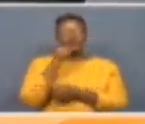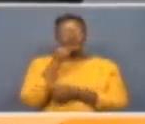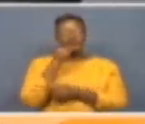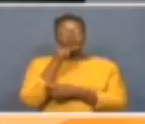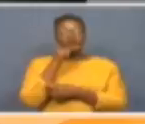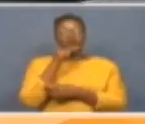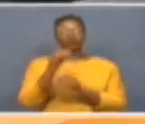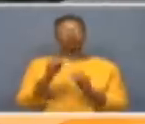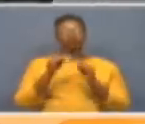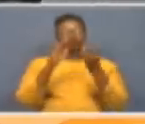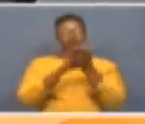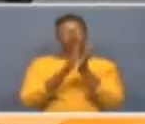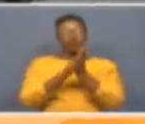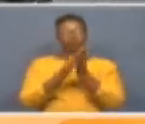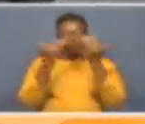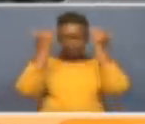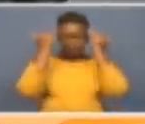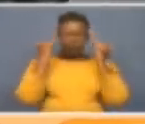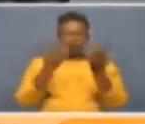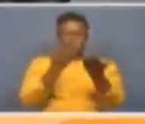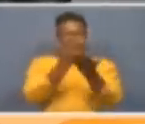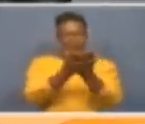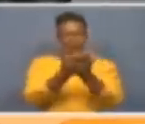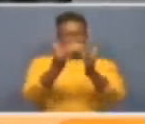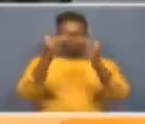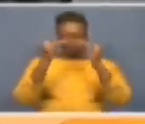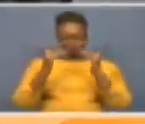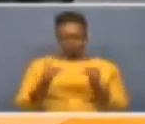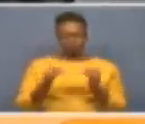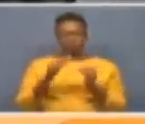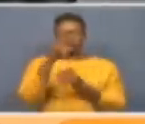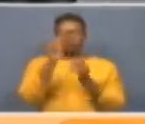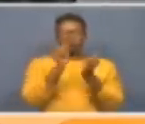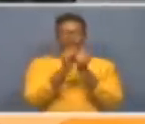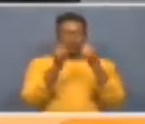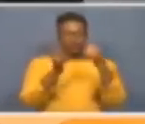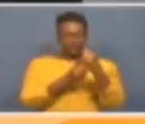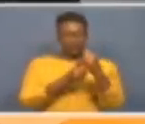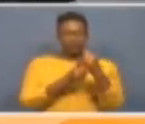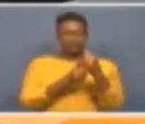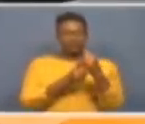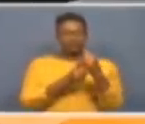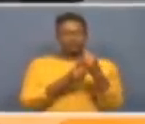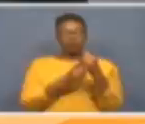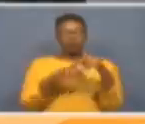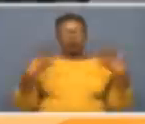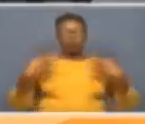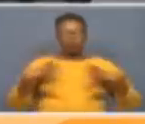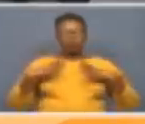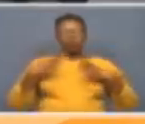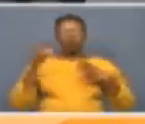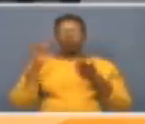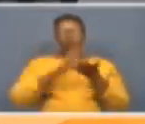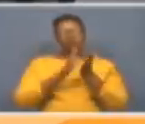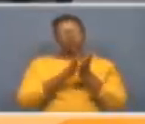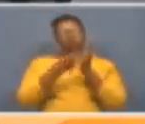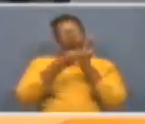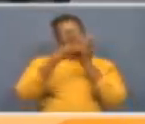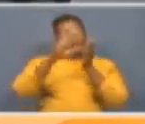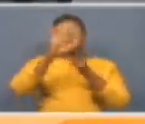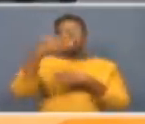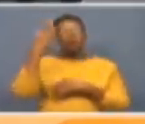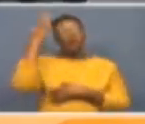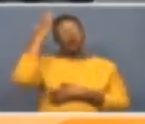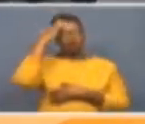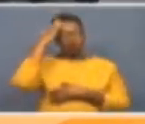of Appeal. In 2016, this is when everybody now knew who Philomena Mwilu was, Lady